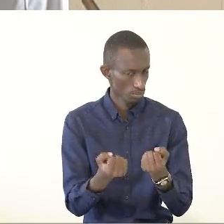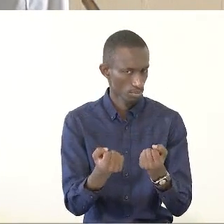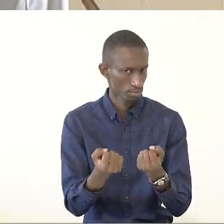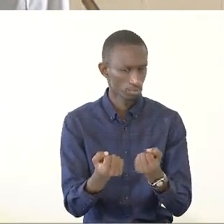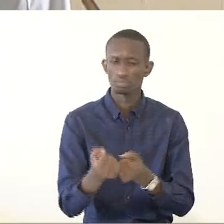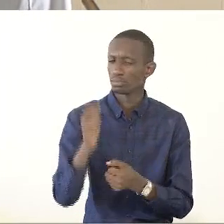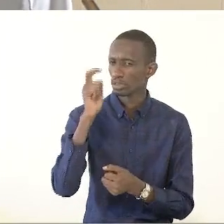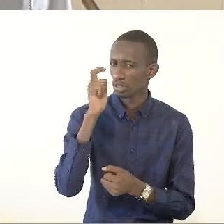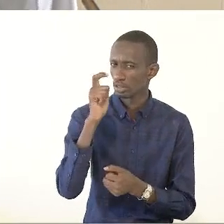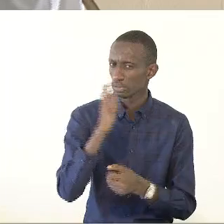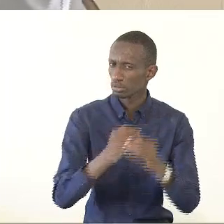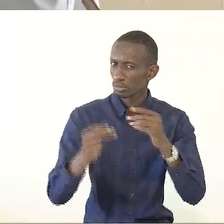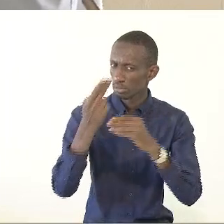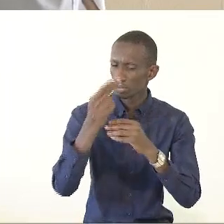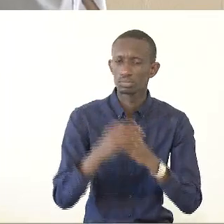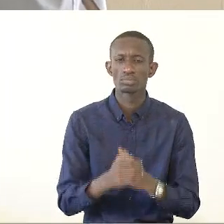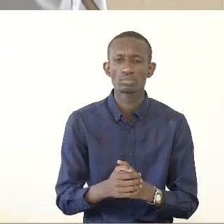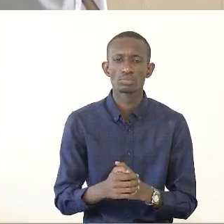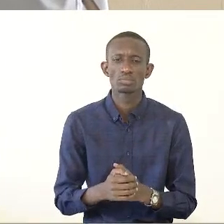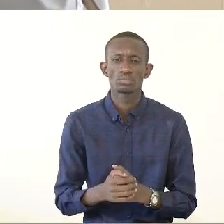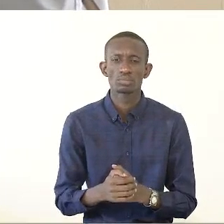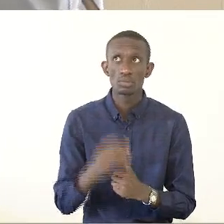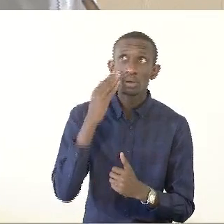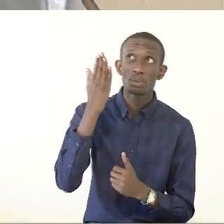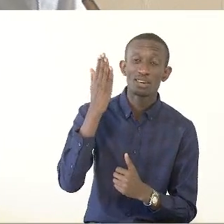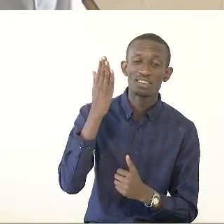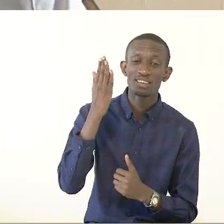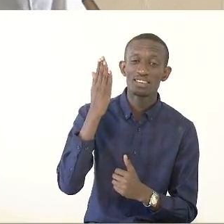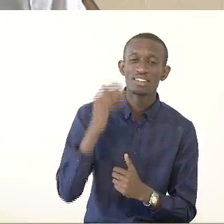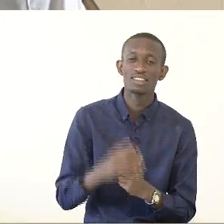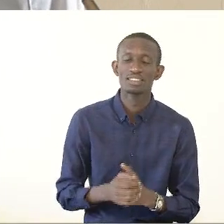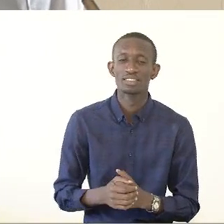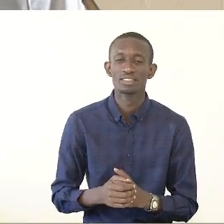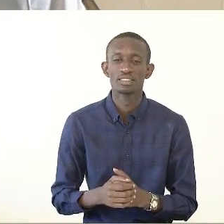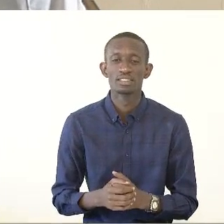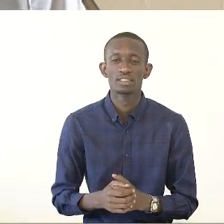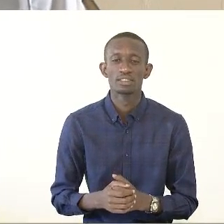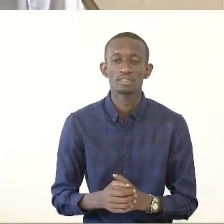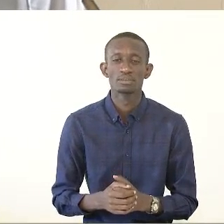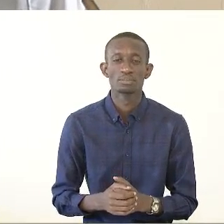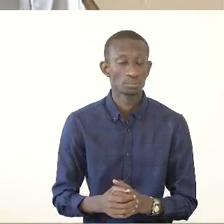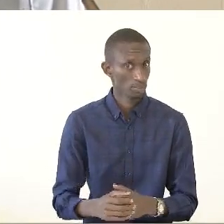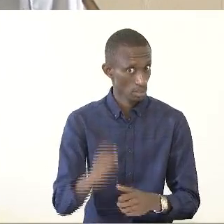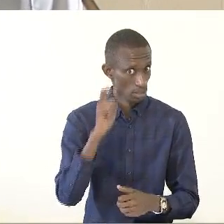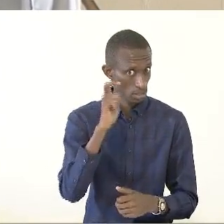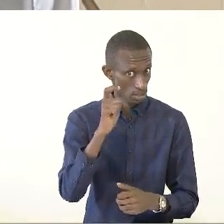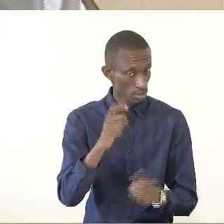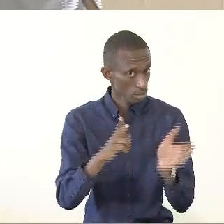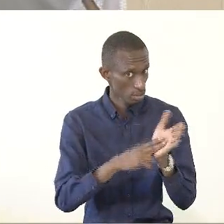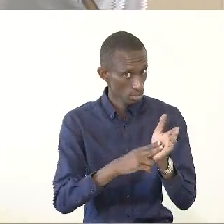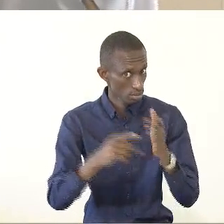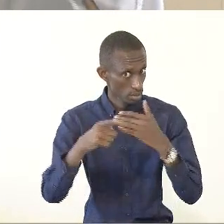have x squared, you see, and in case x is equal to